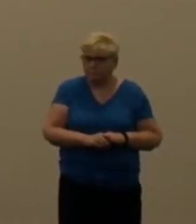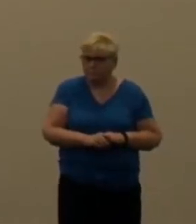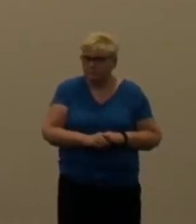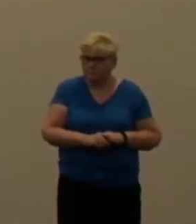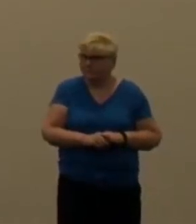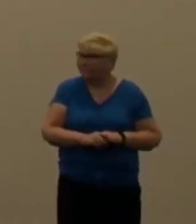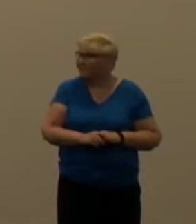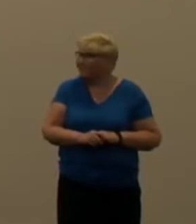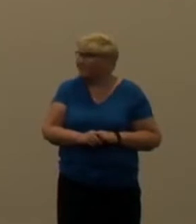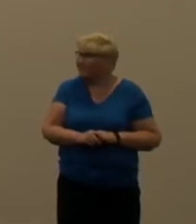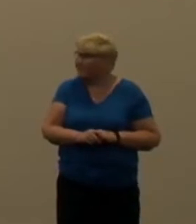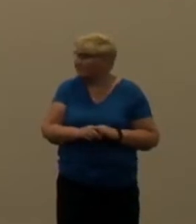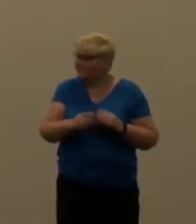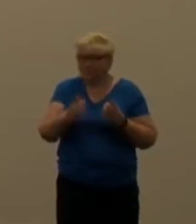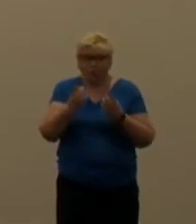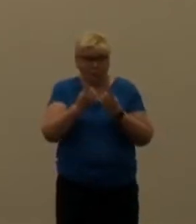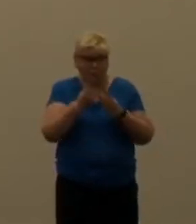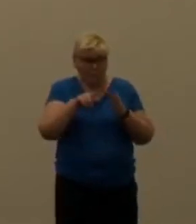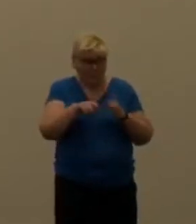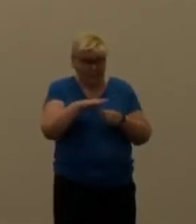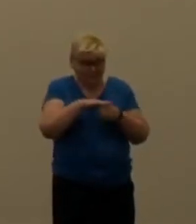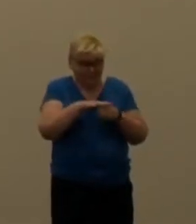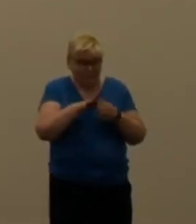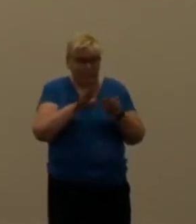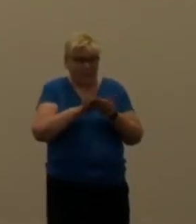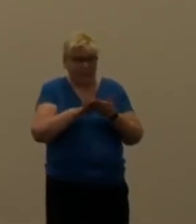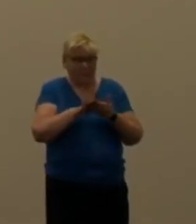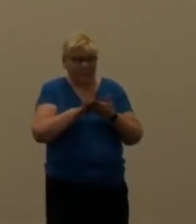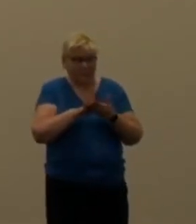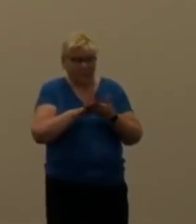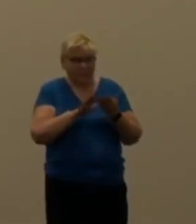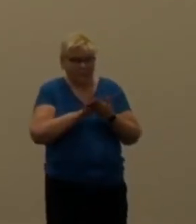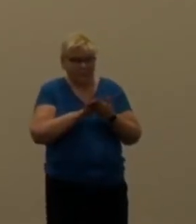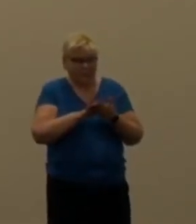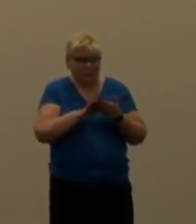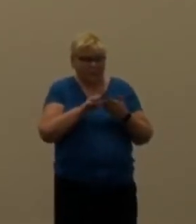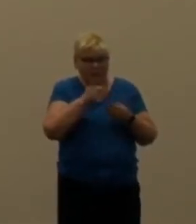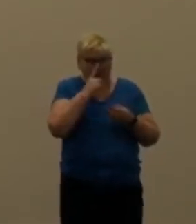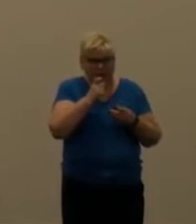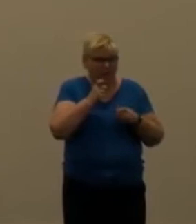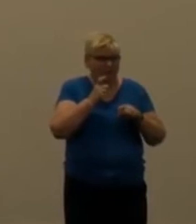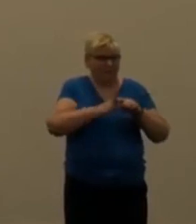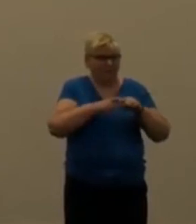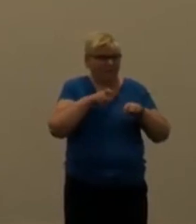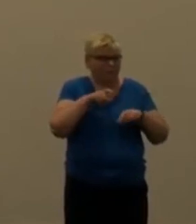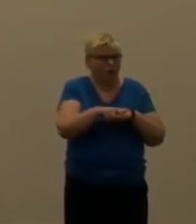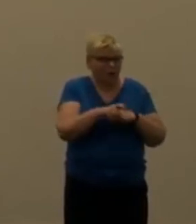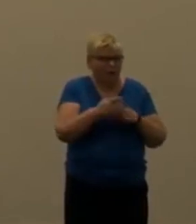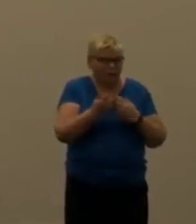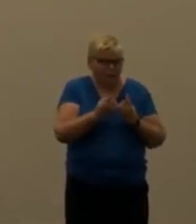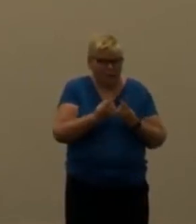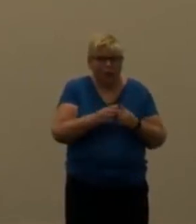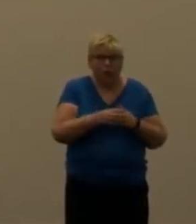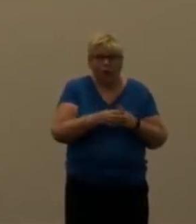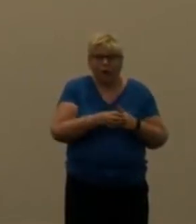prod SharePoint site, and to that expense, what is it called? Expense tracker SharePoint list. Of